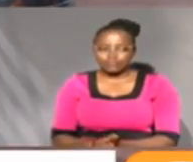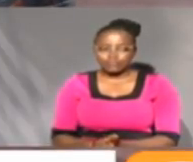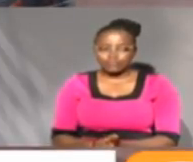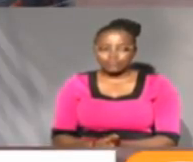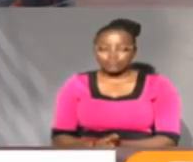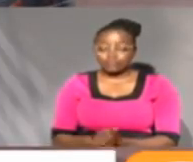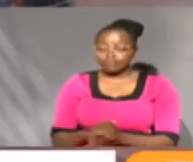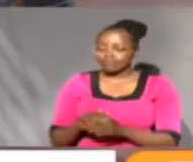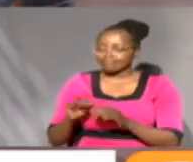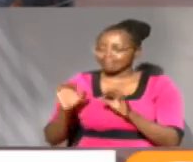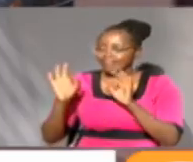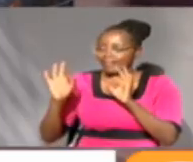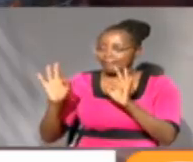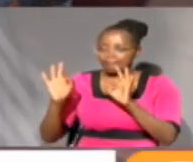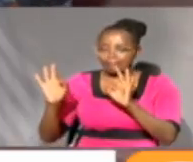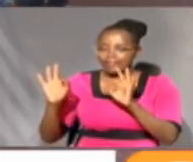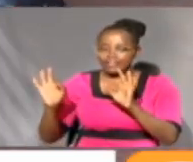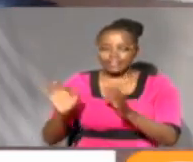Amazing.